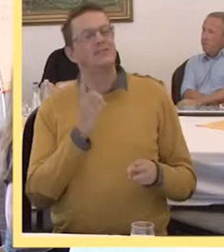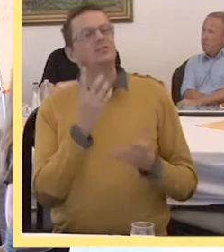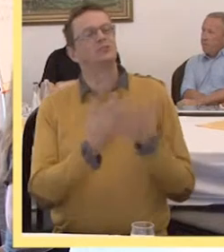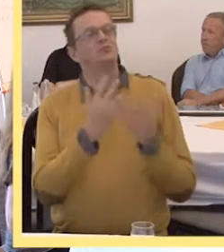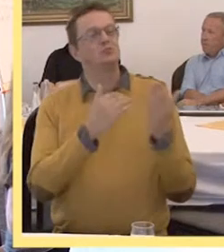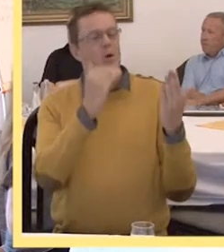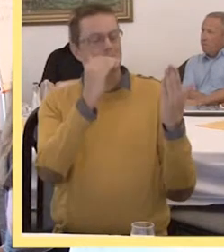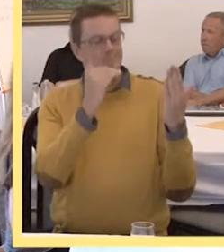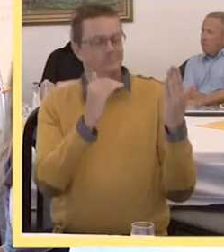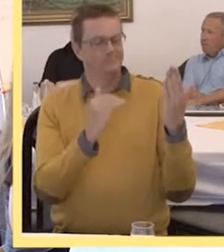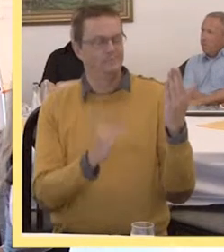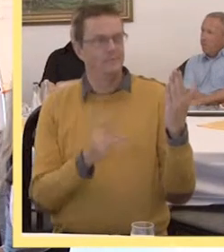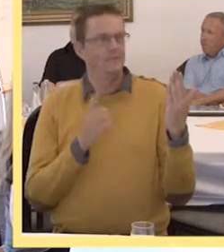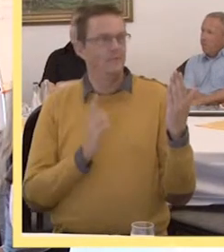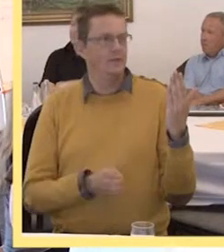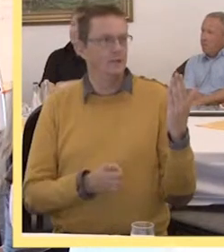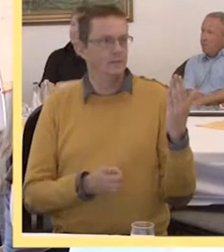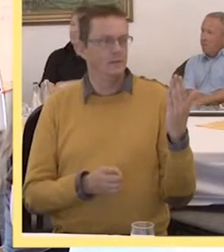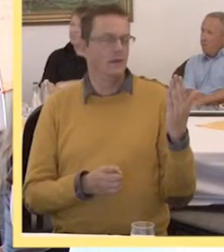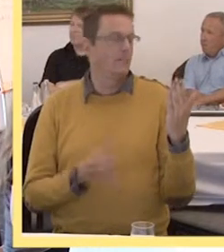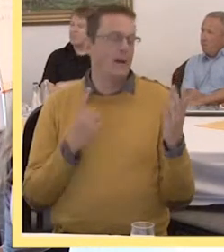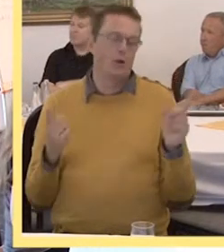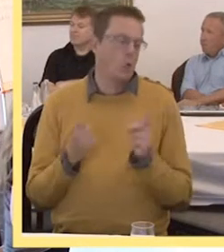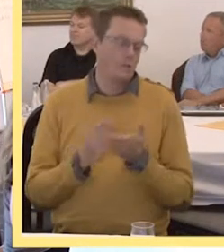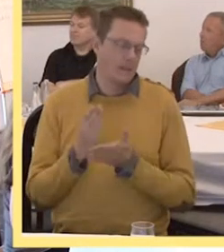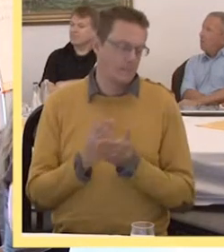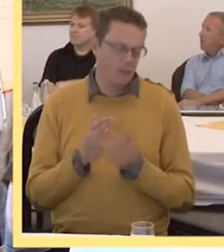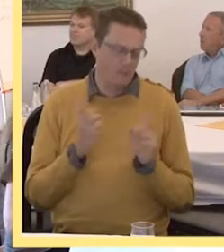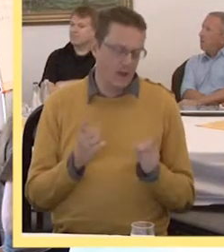guideline, and we'll present this just in short.